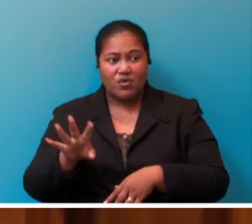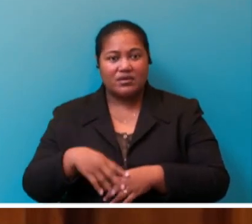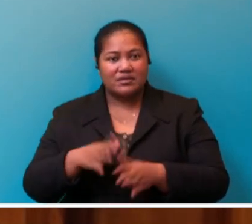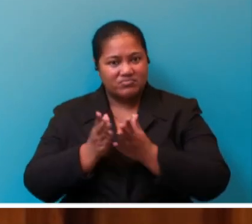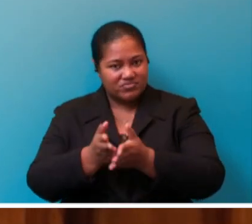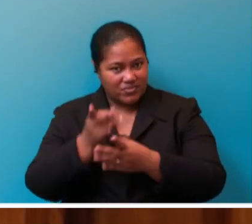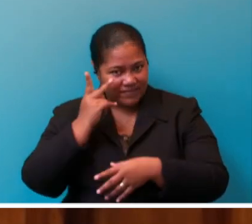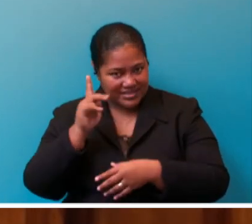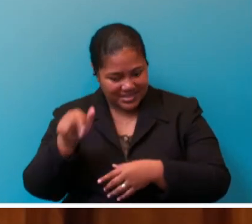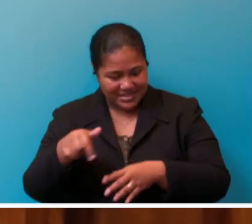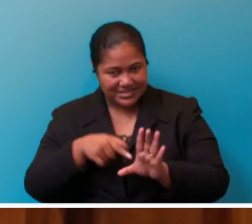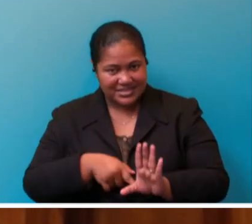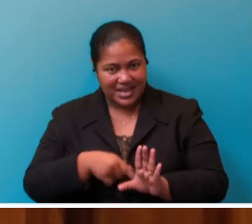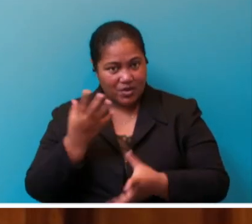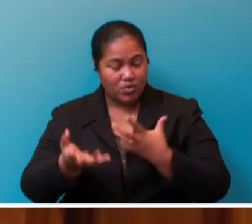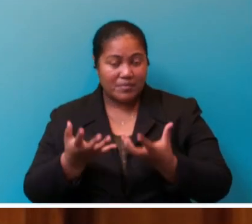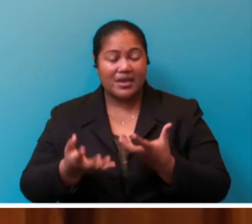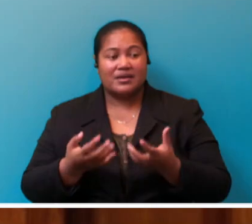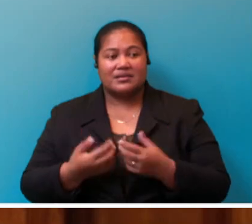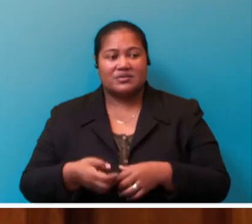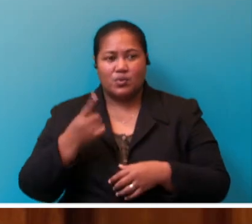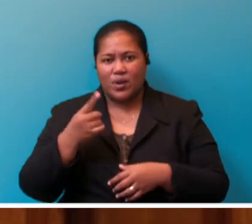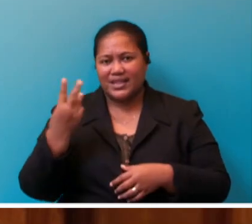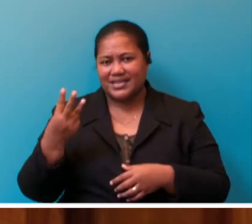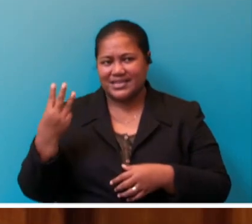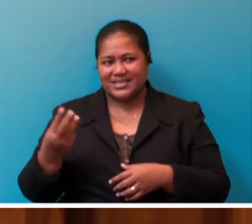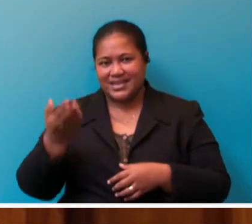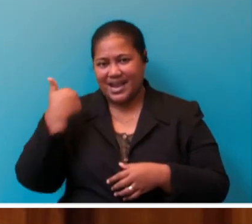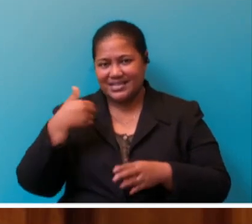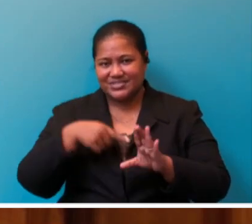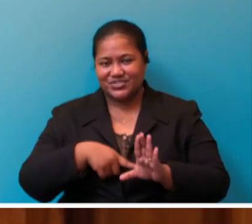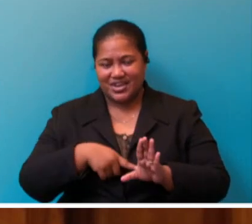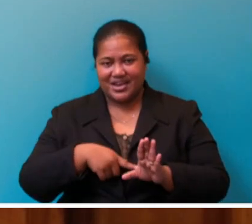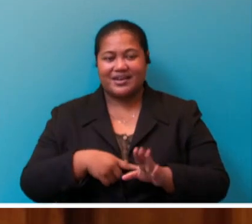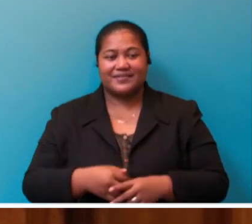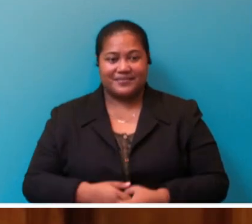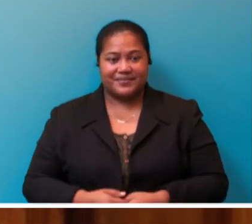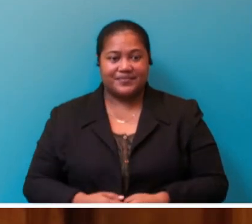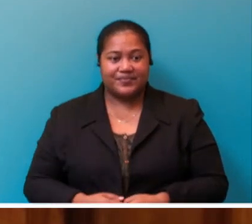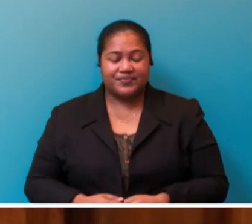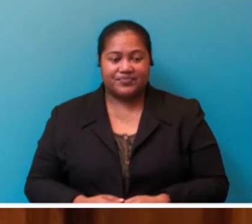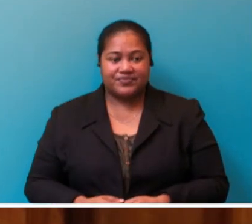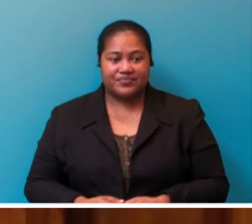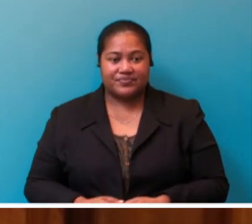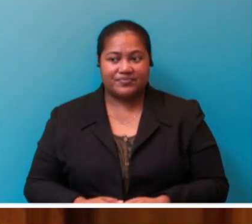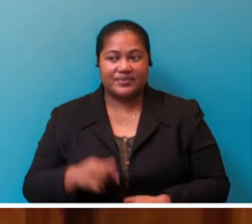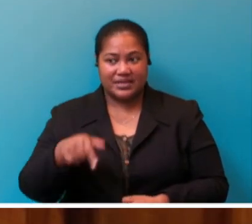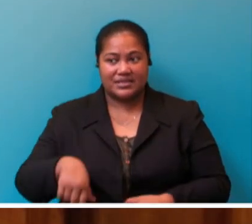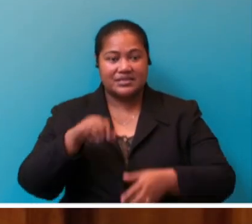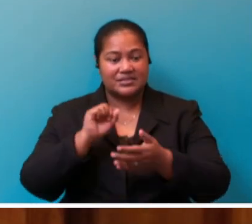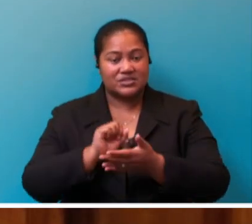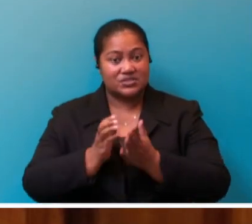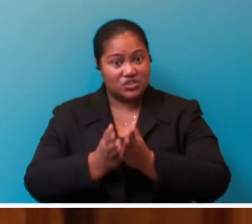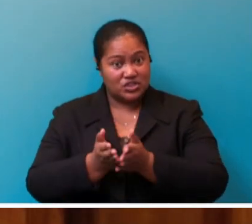visits this year compared to 133 last year. These ships we anticipate will